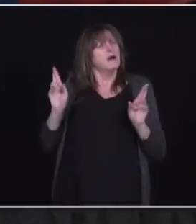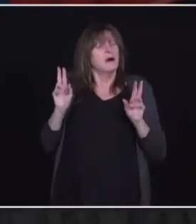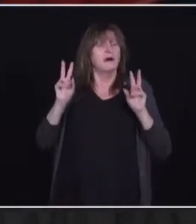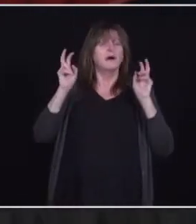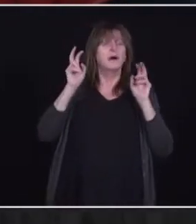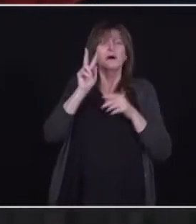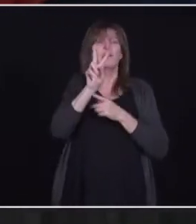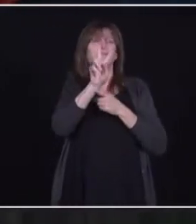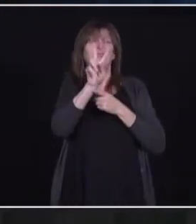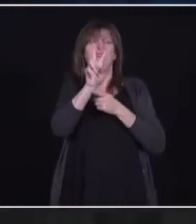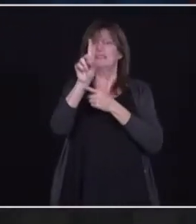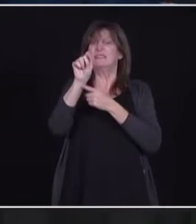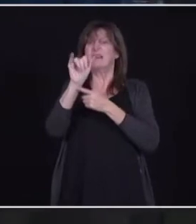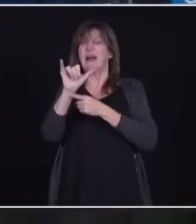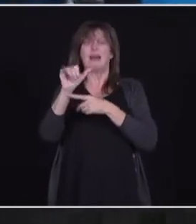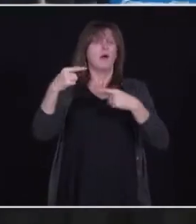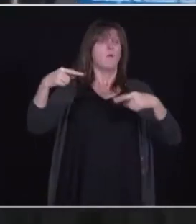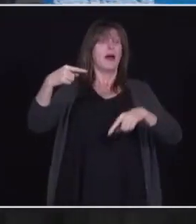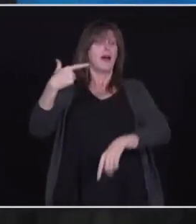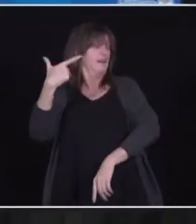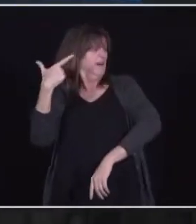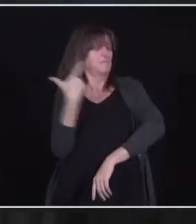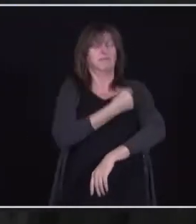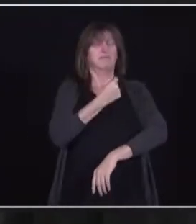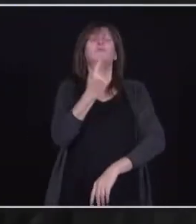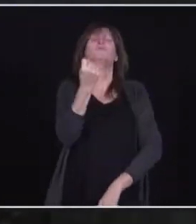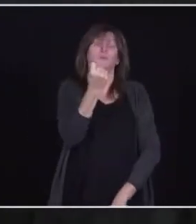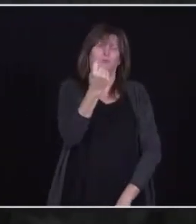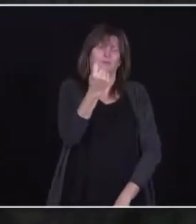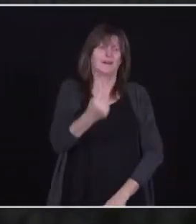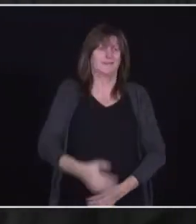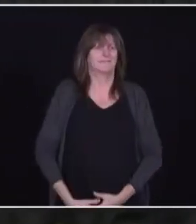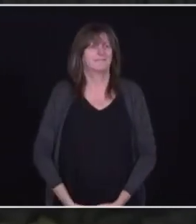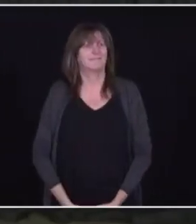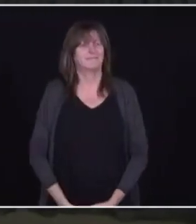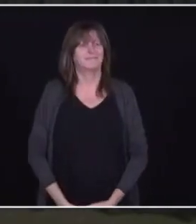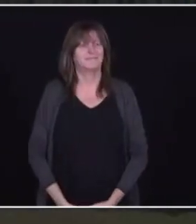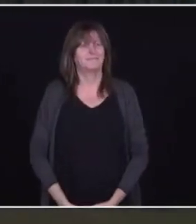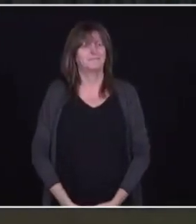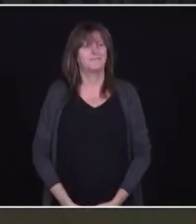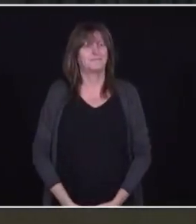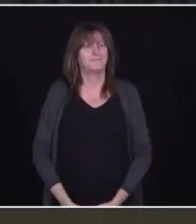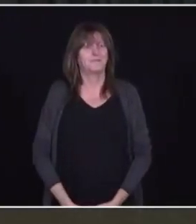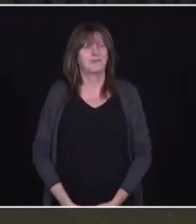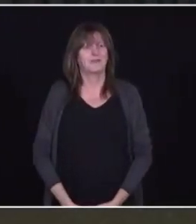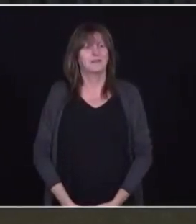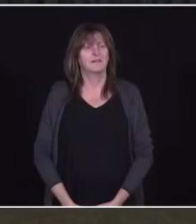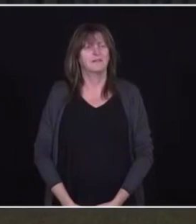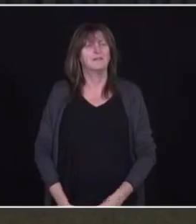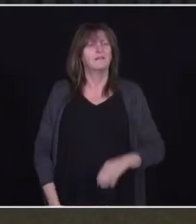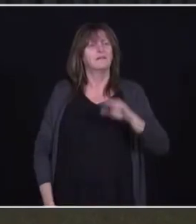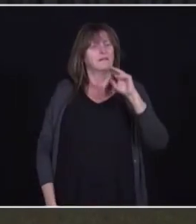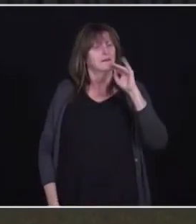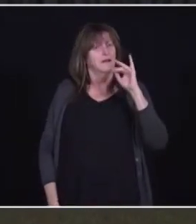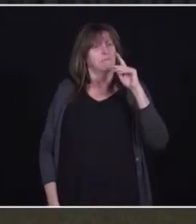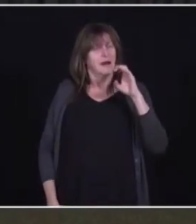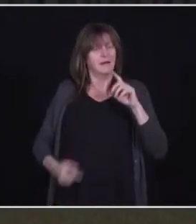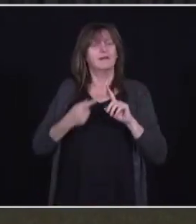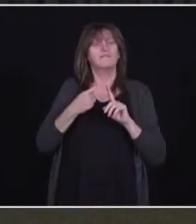question. Your next question comes from Mike Crawley with CBC News. Please go ahead. Hi, Mike.